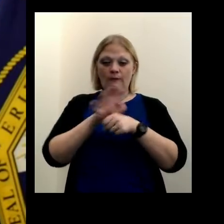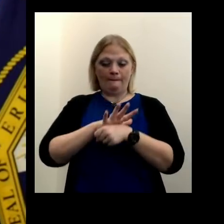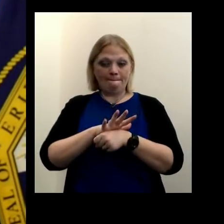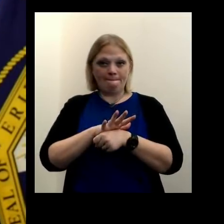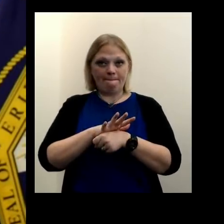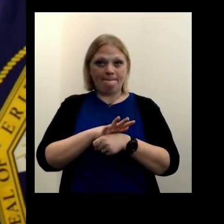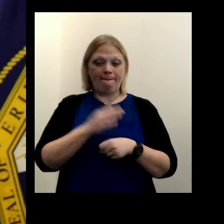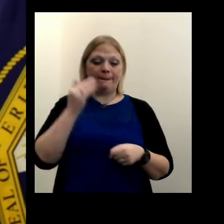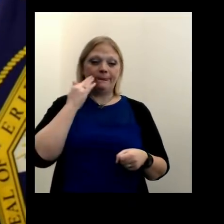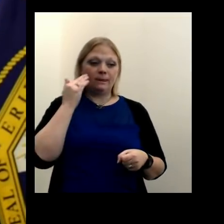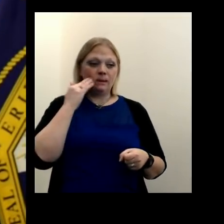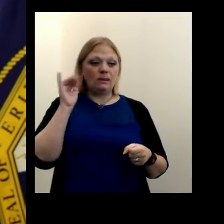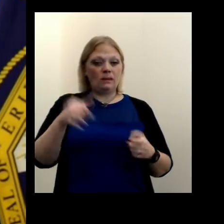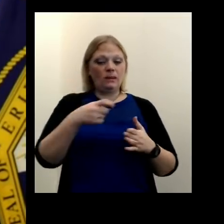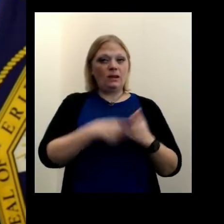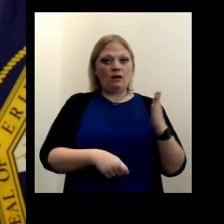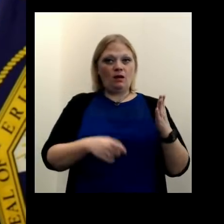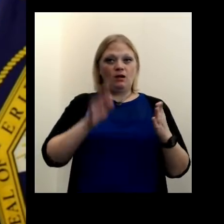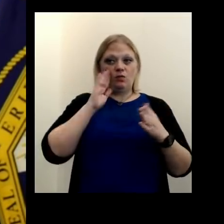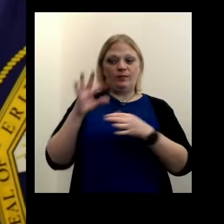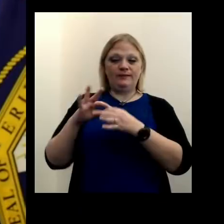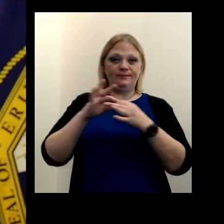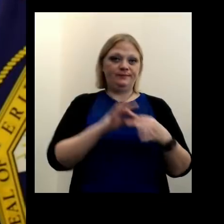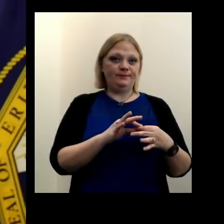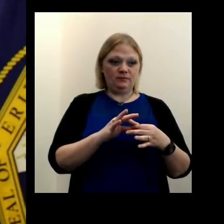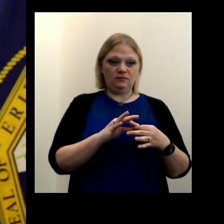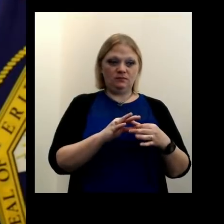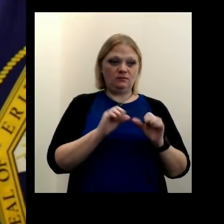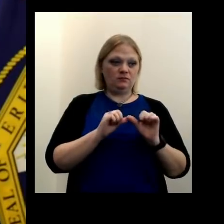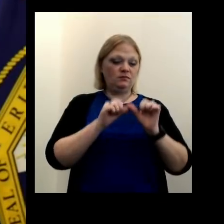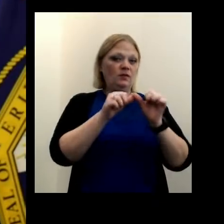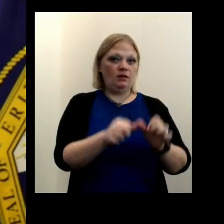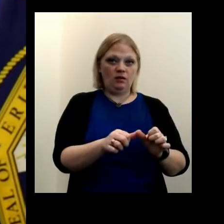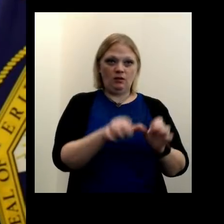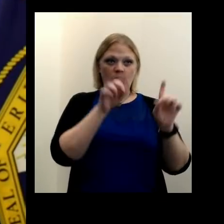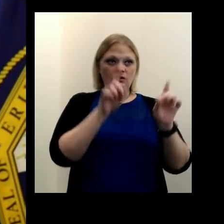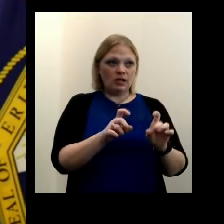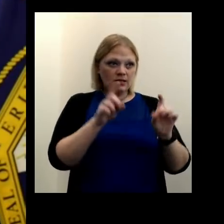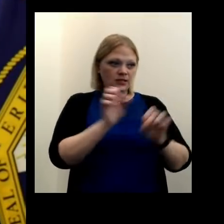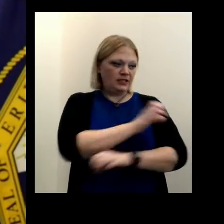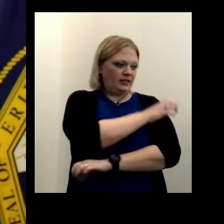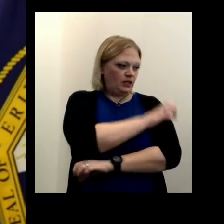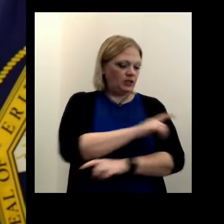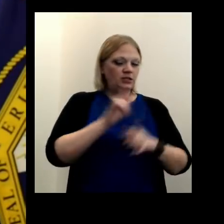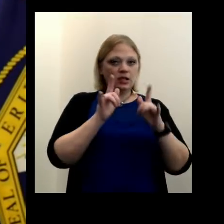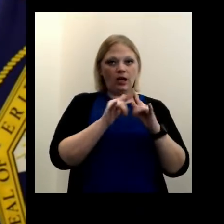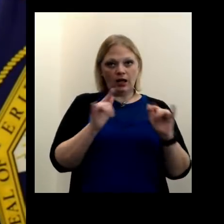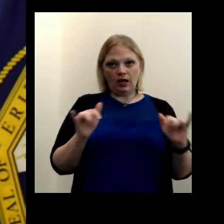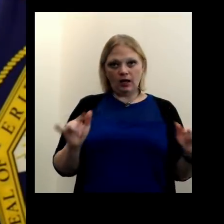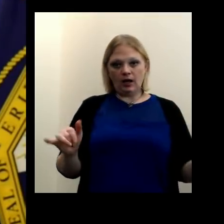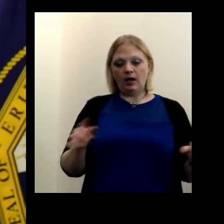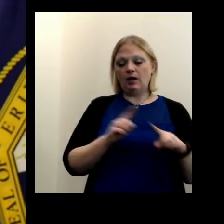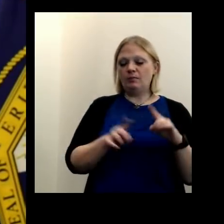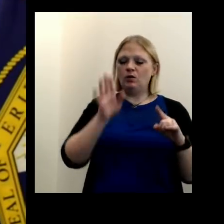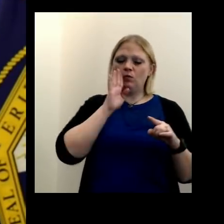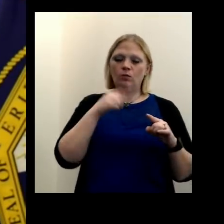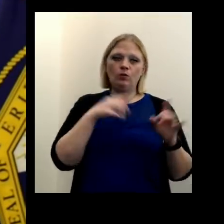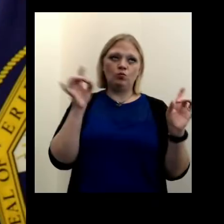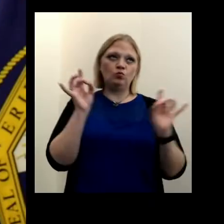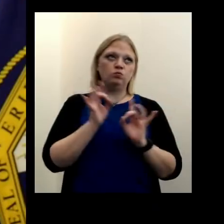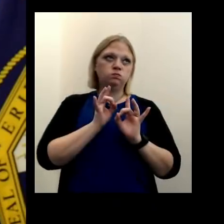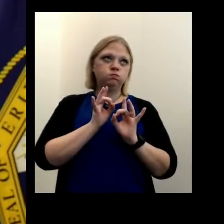know that cost will be associated with just continuing to do testing clinics and the like, but we're going to have some